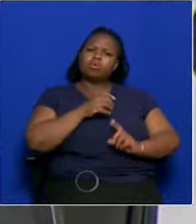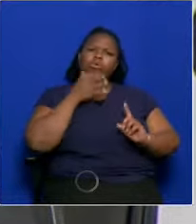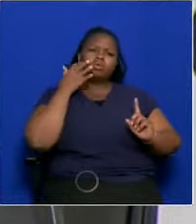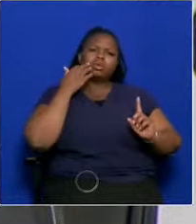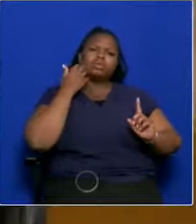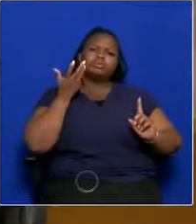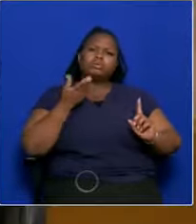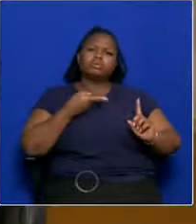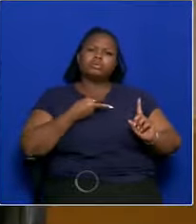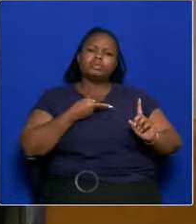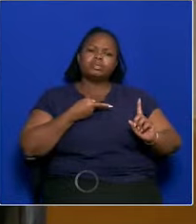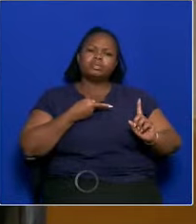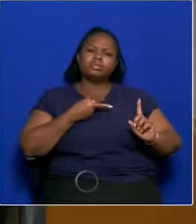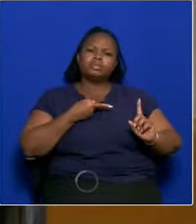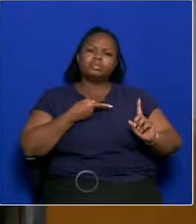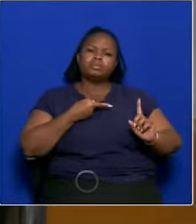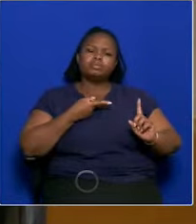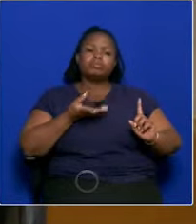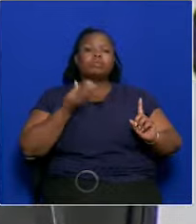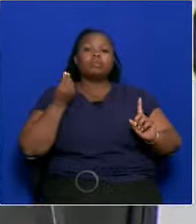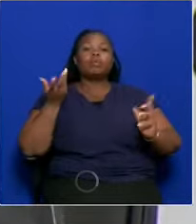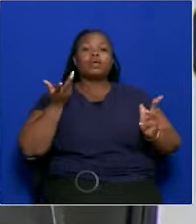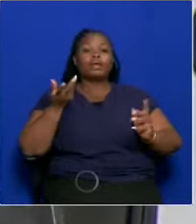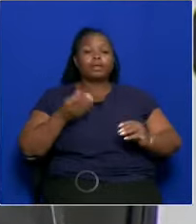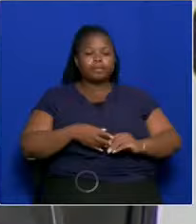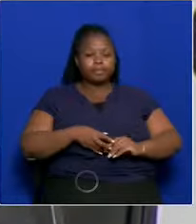Where did you find him when you paid him?